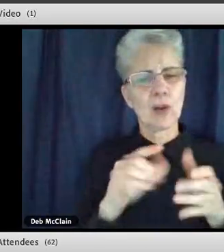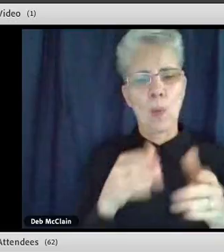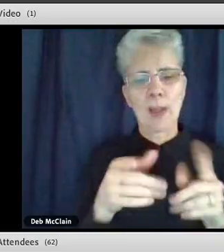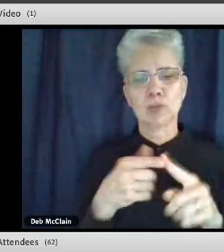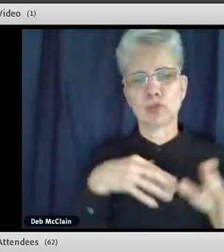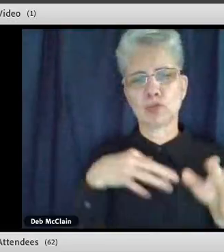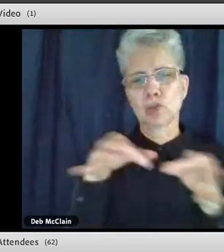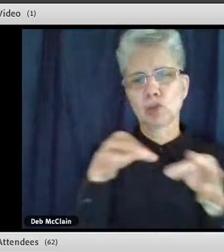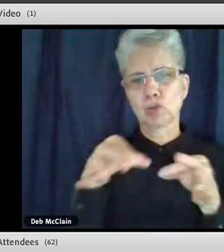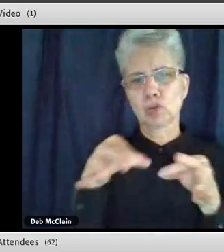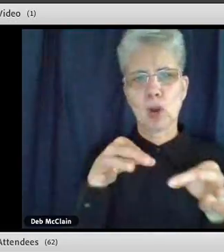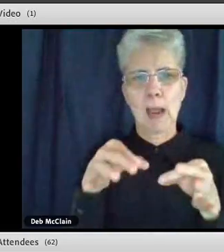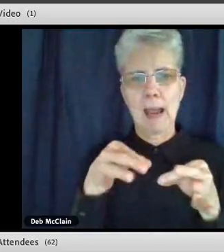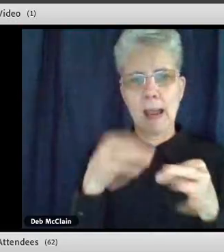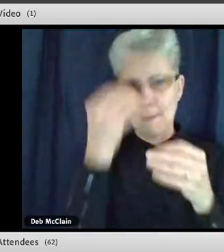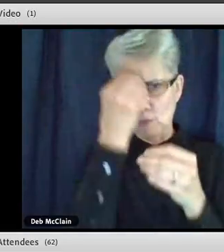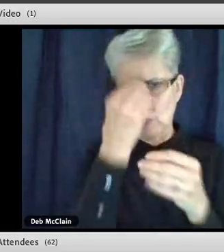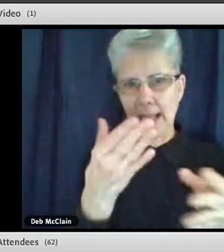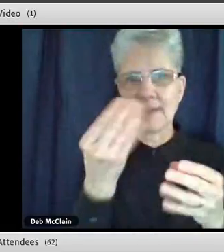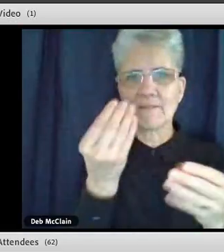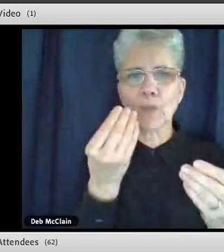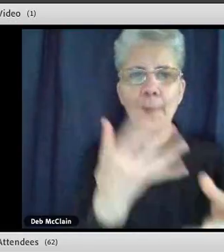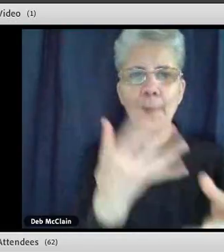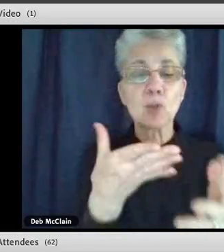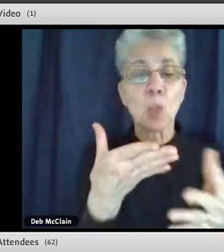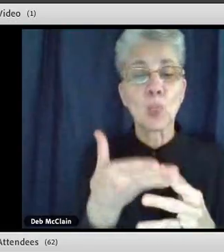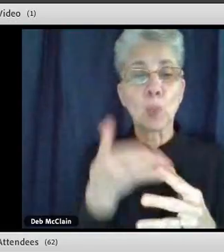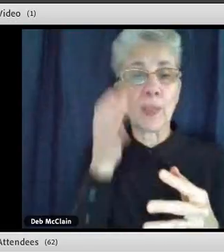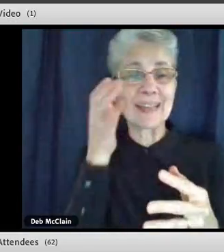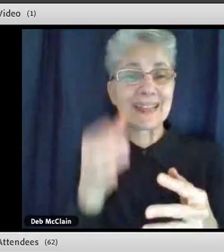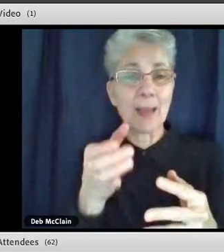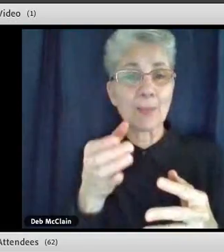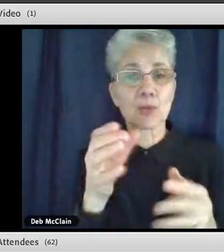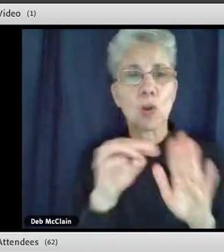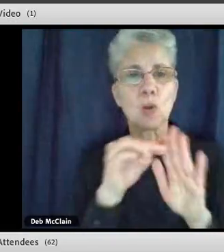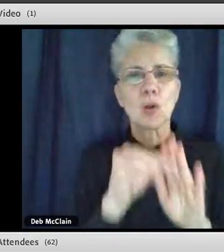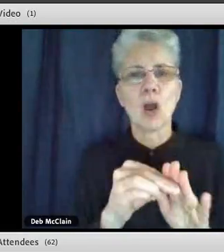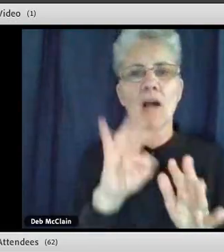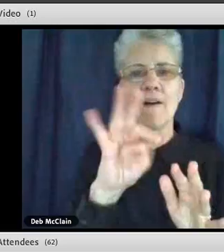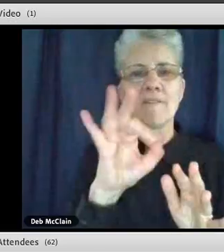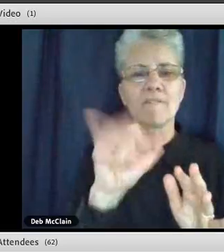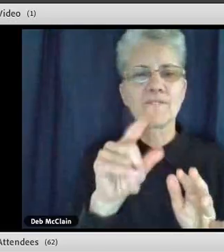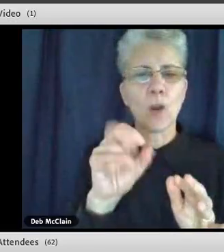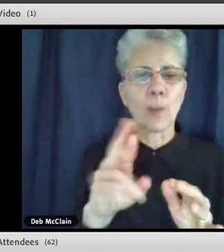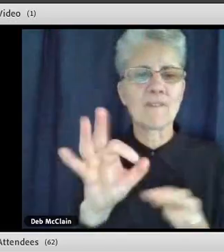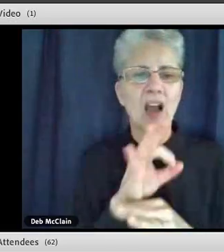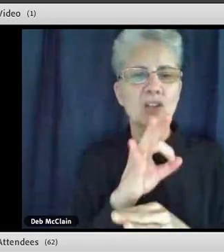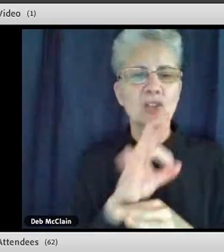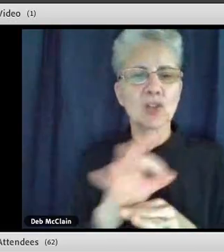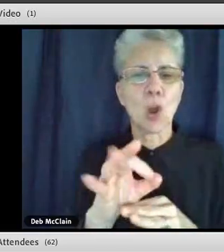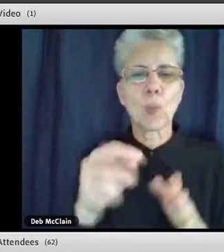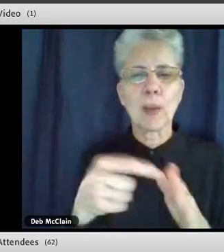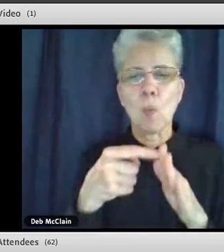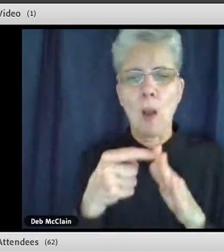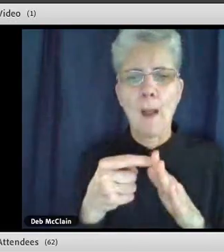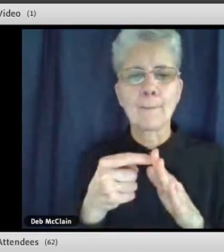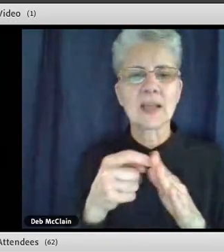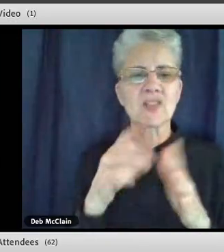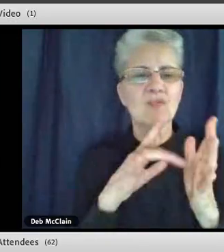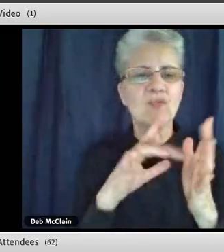and relating information entities through this conceptual model called FRBR, or the Functional Requirements for